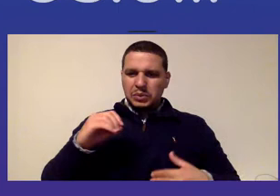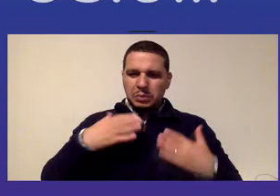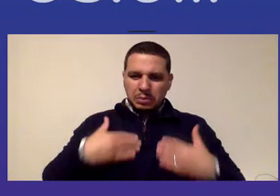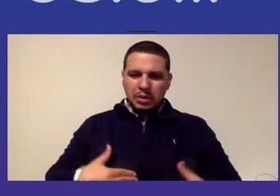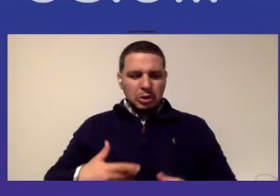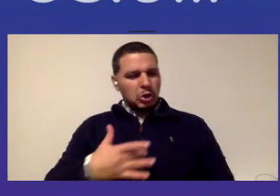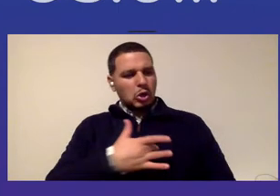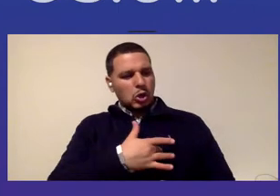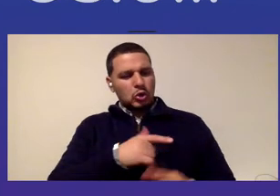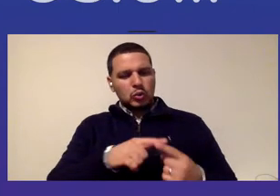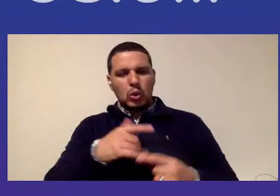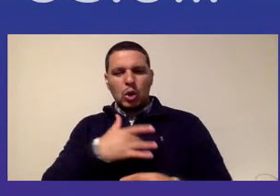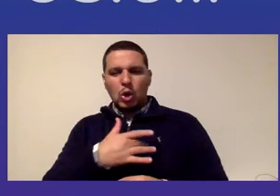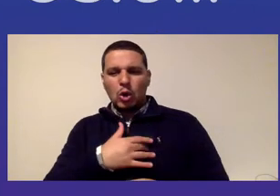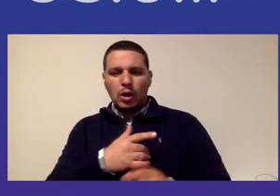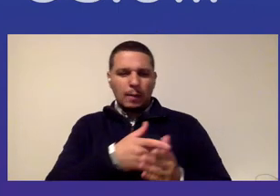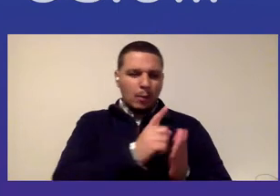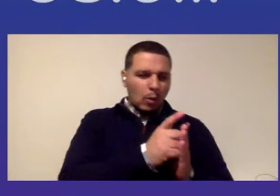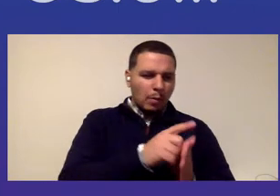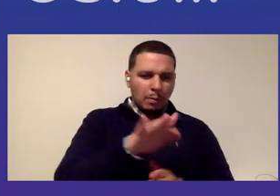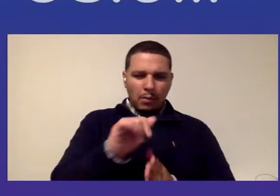heart, moment by moment.